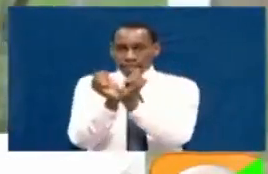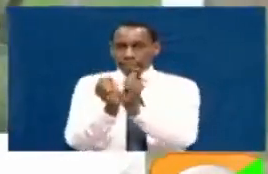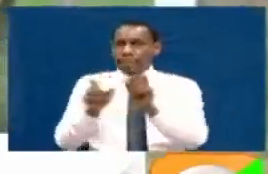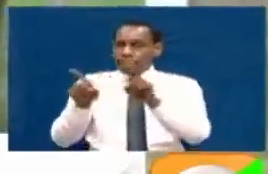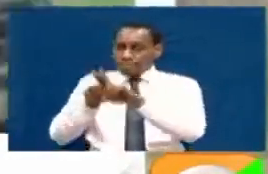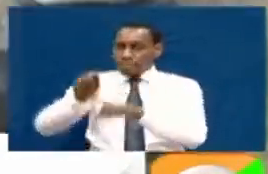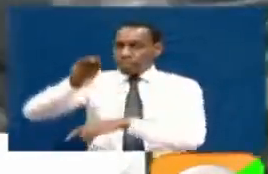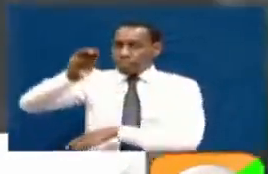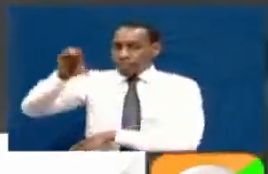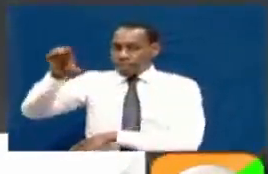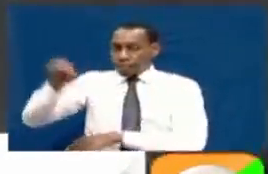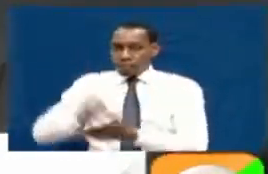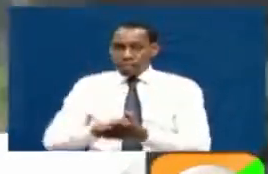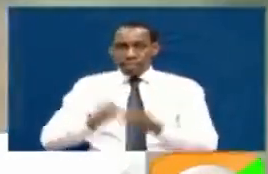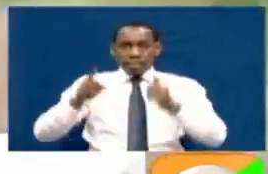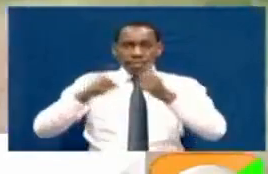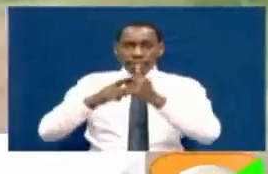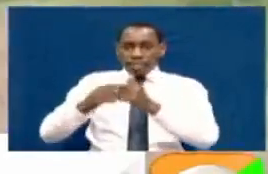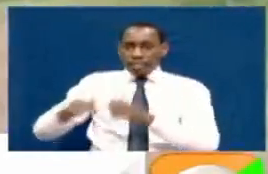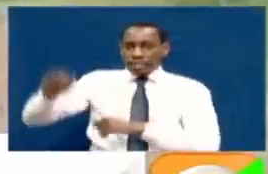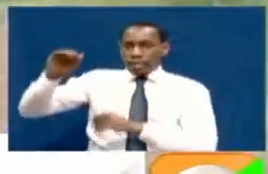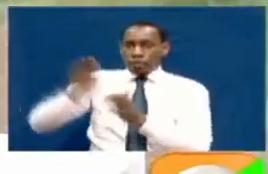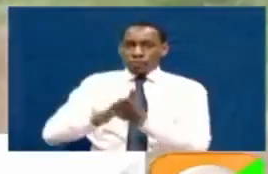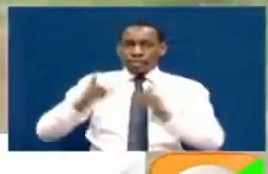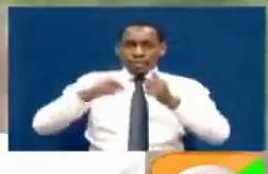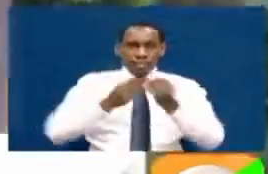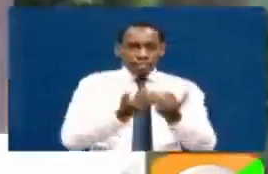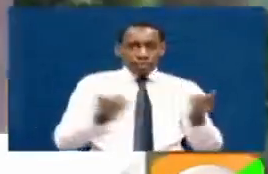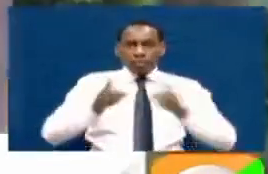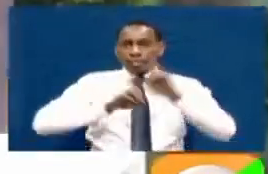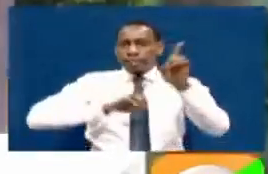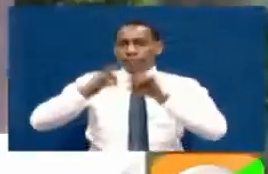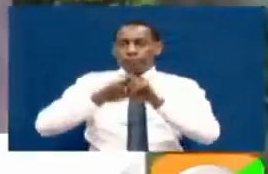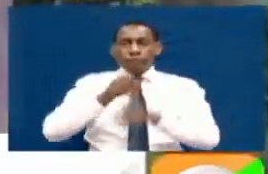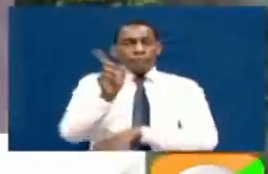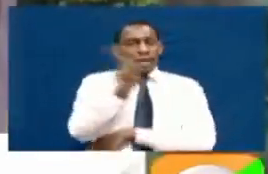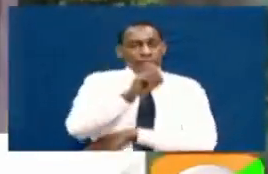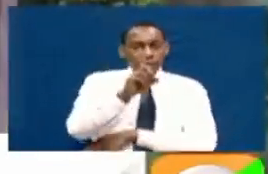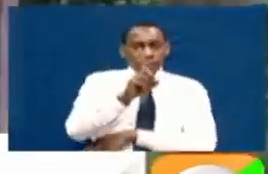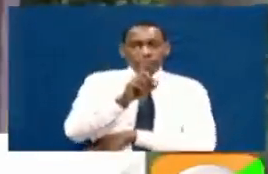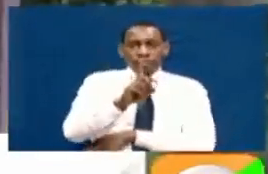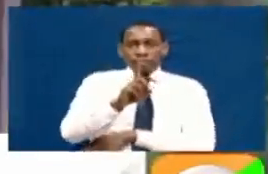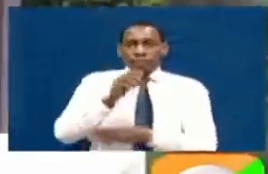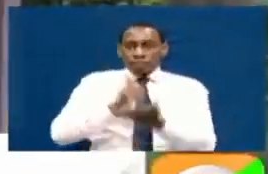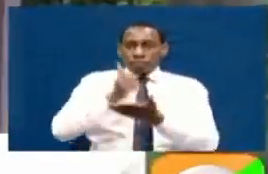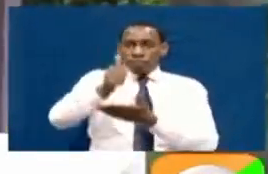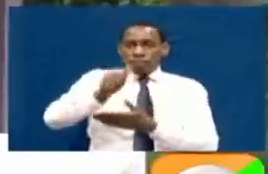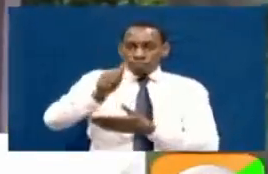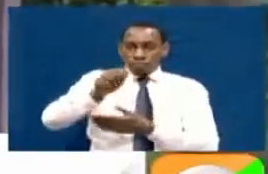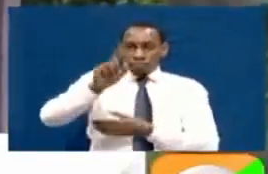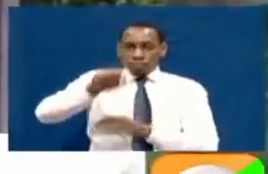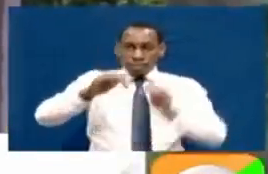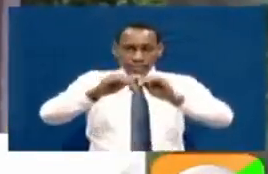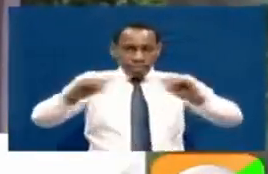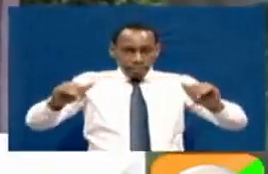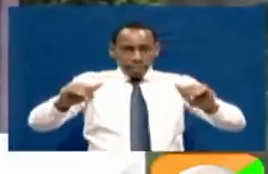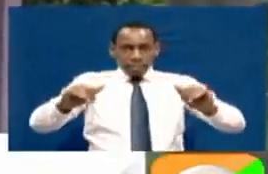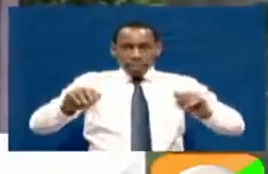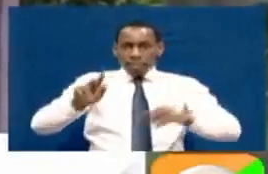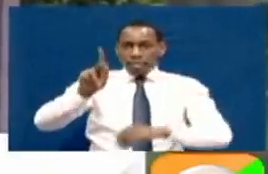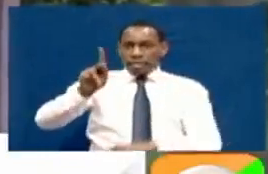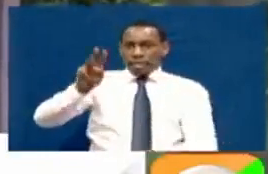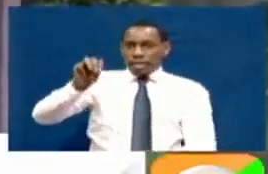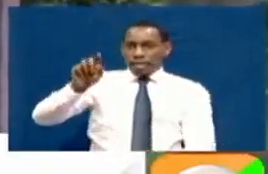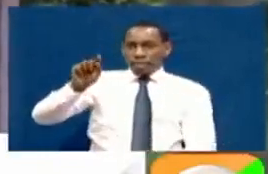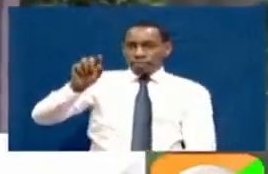the same county. The 6 adults and 6 children who are traveling from Nairobi placed under mandatory quarantine at the Kenya